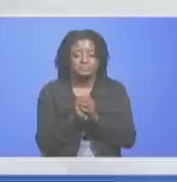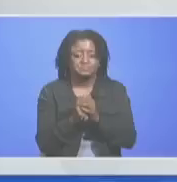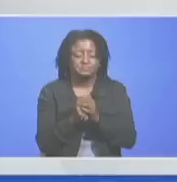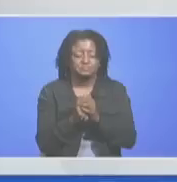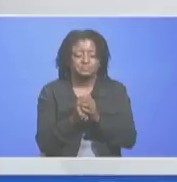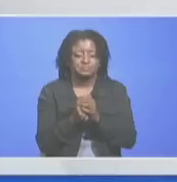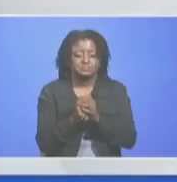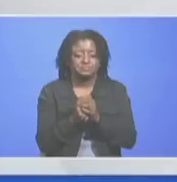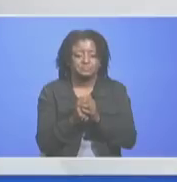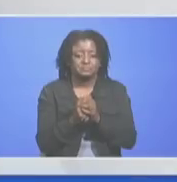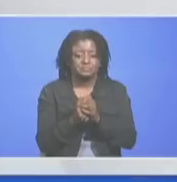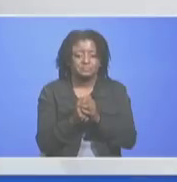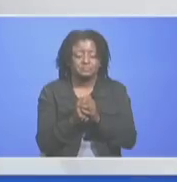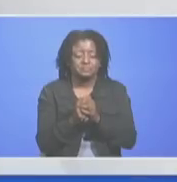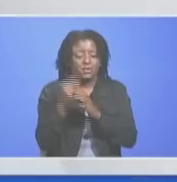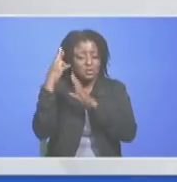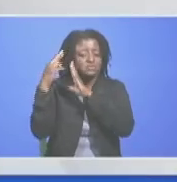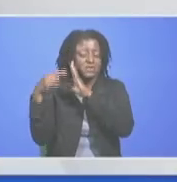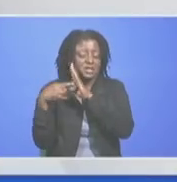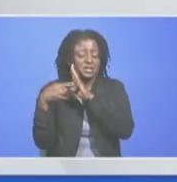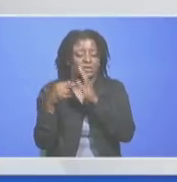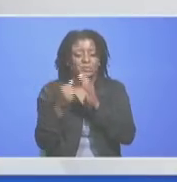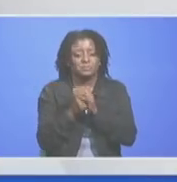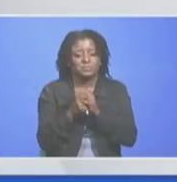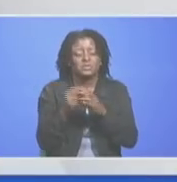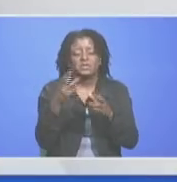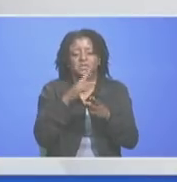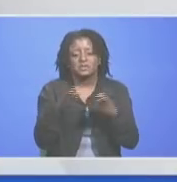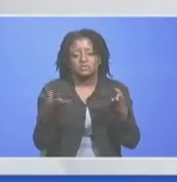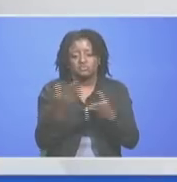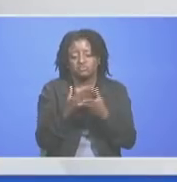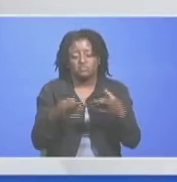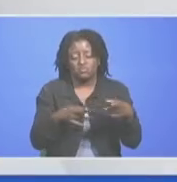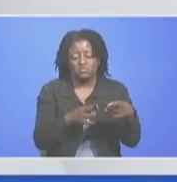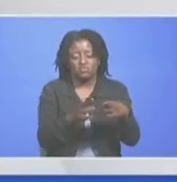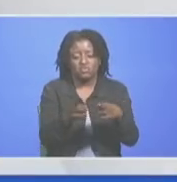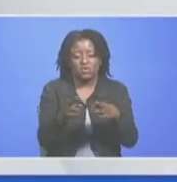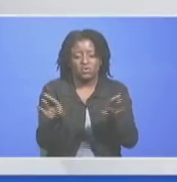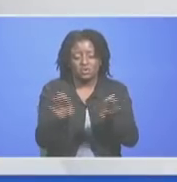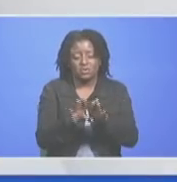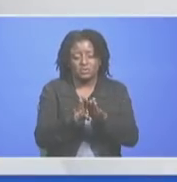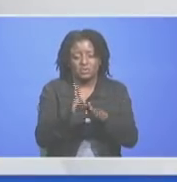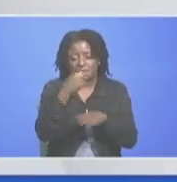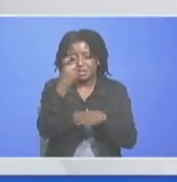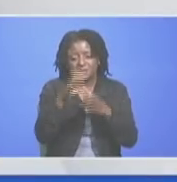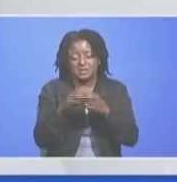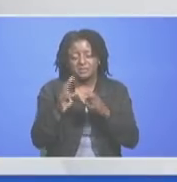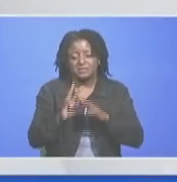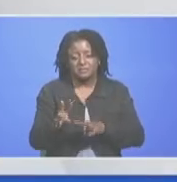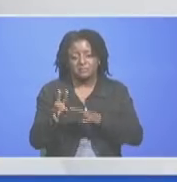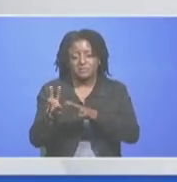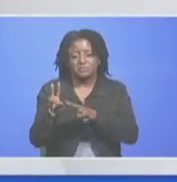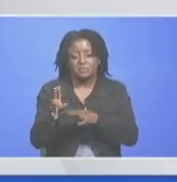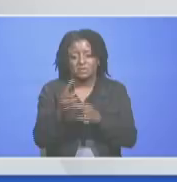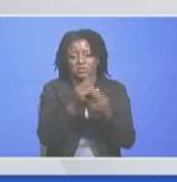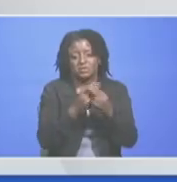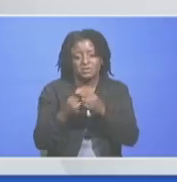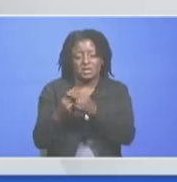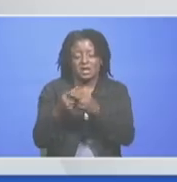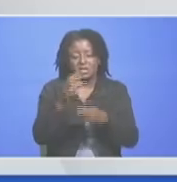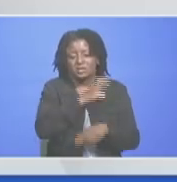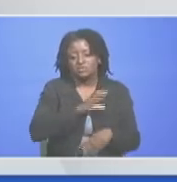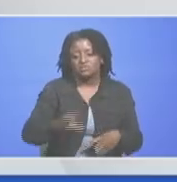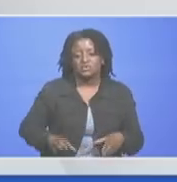Well, there are also some road closures that will take place as a result of the former PLP senator's state-recognized funeral. United Christian Way will